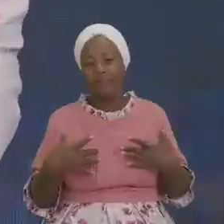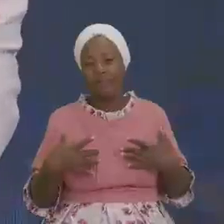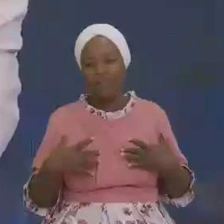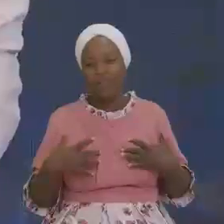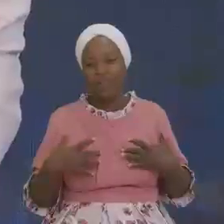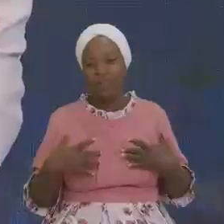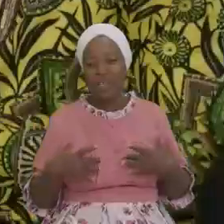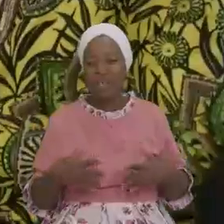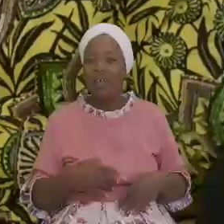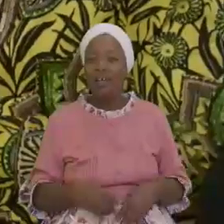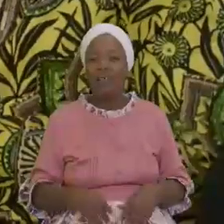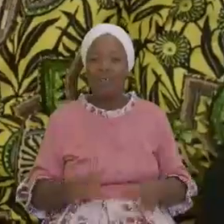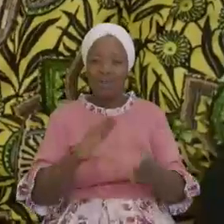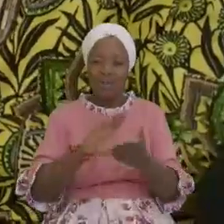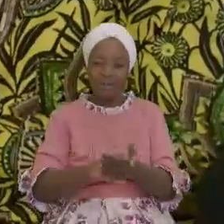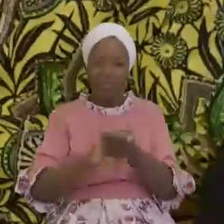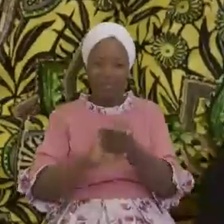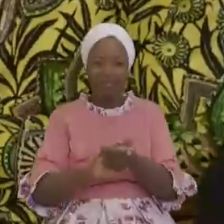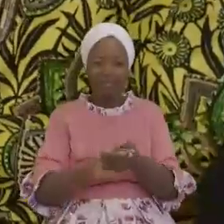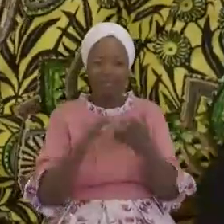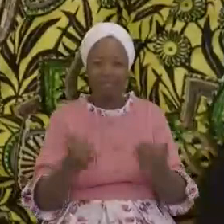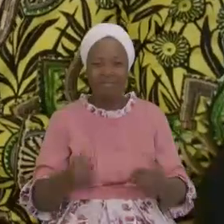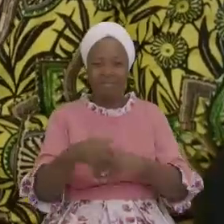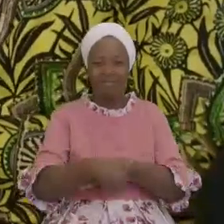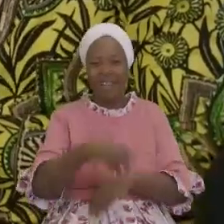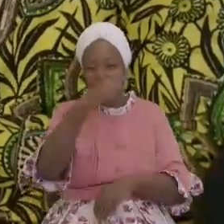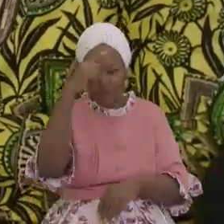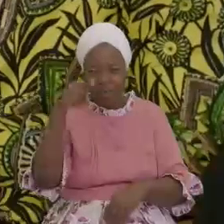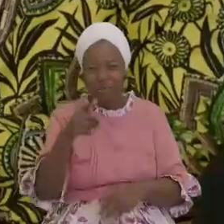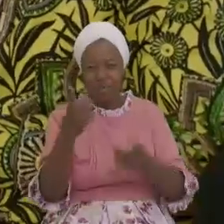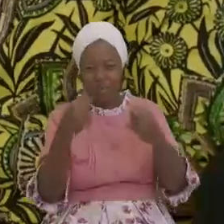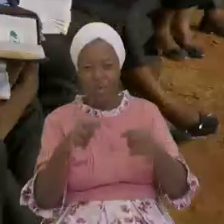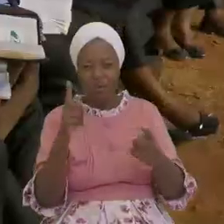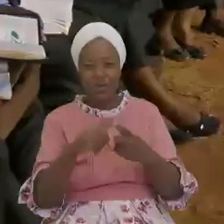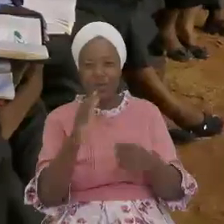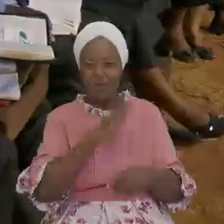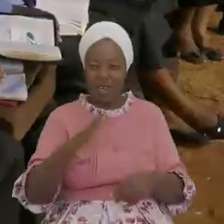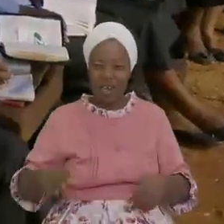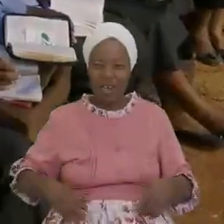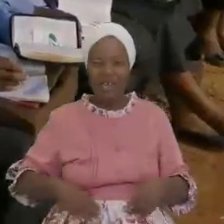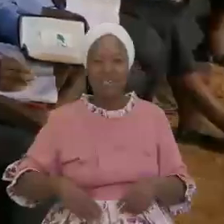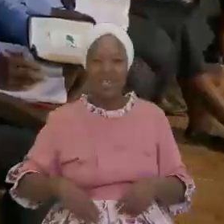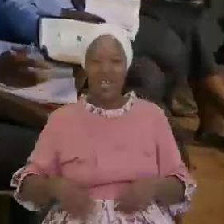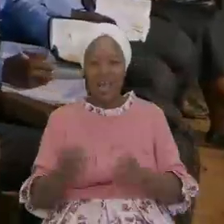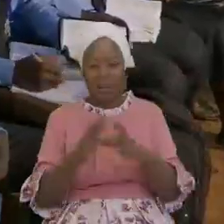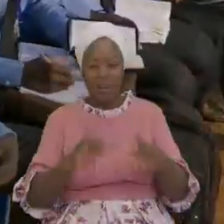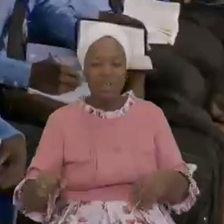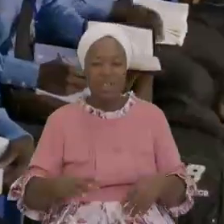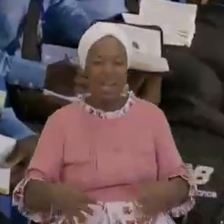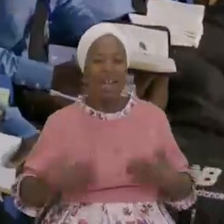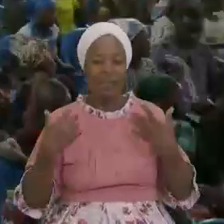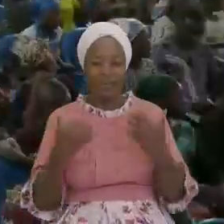Congratulations tonight, because you come into Christ's abounding life tonight, in